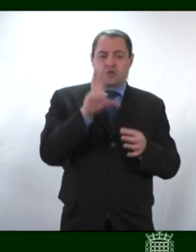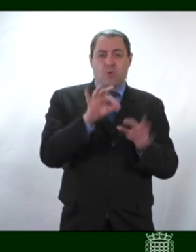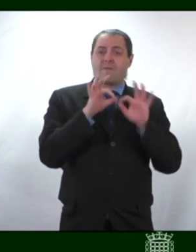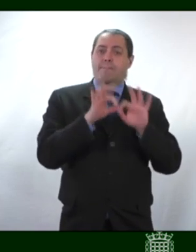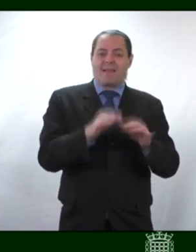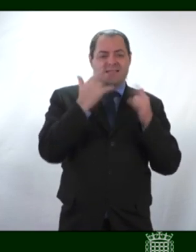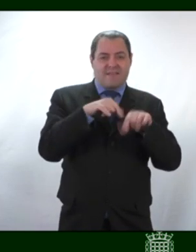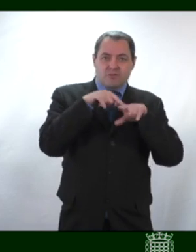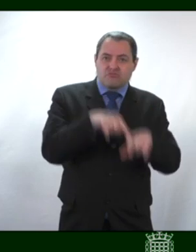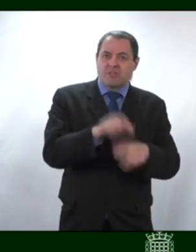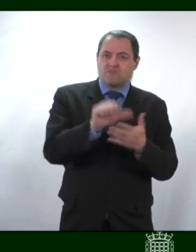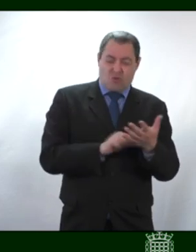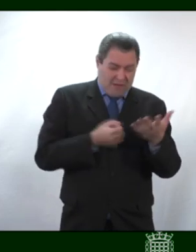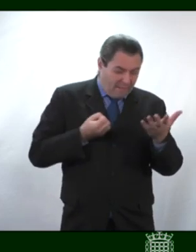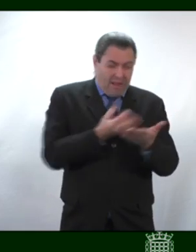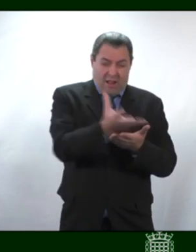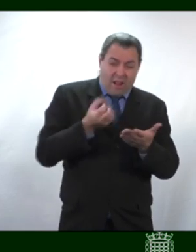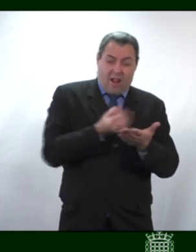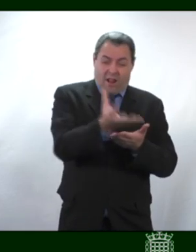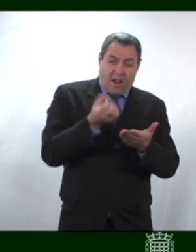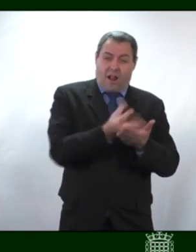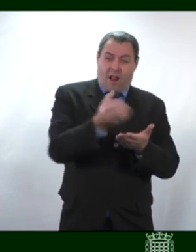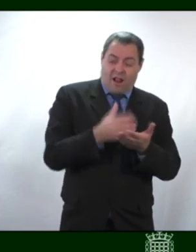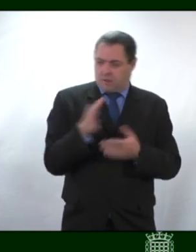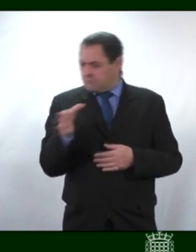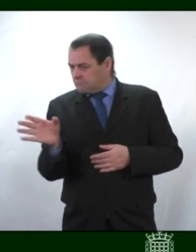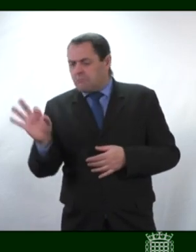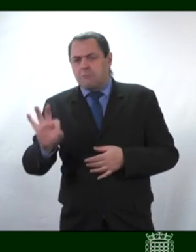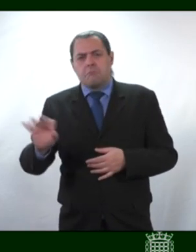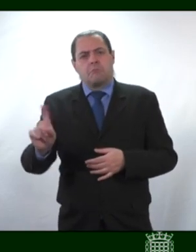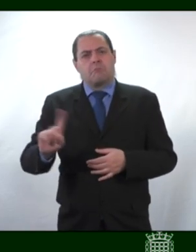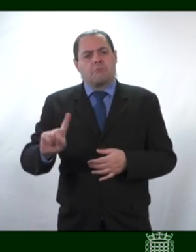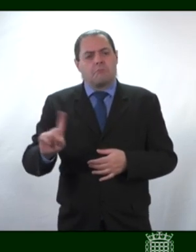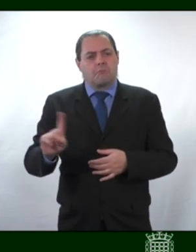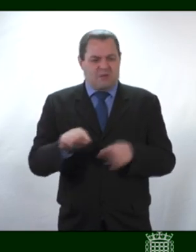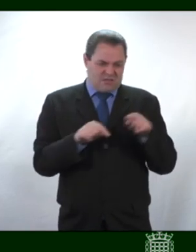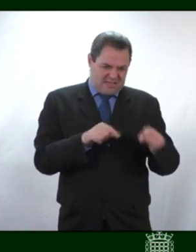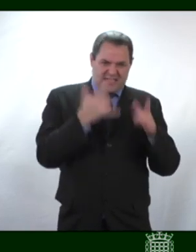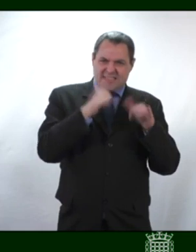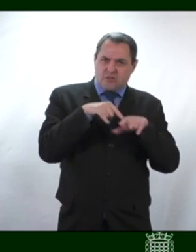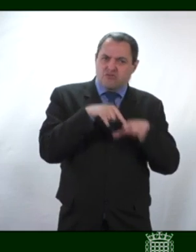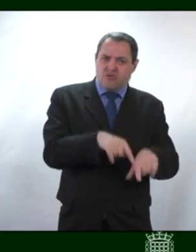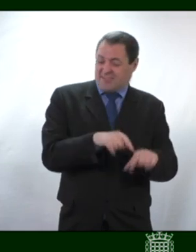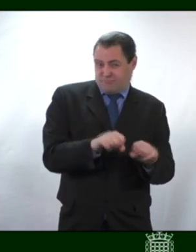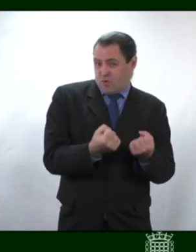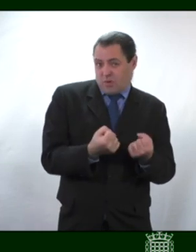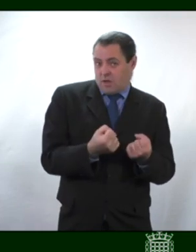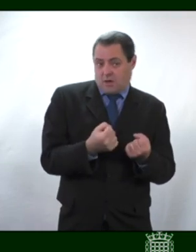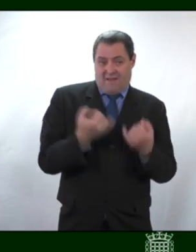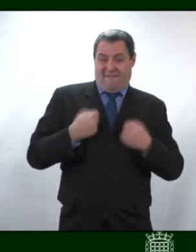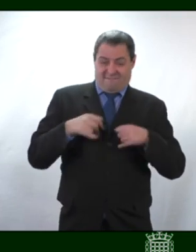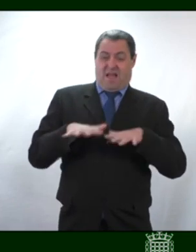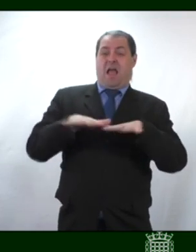and trace programme. Now, given test and trace is broken and the virus is out of control, I've always accepted that greater containment